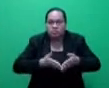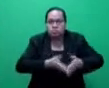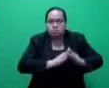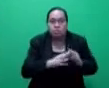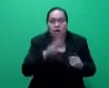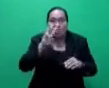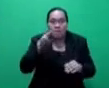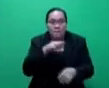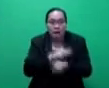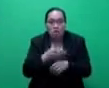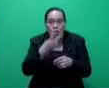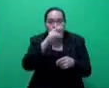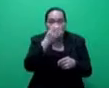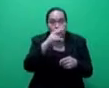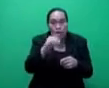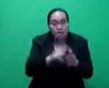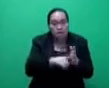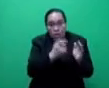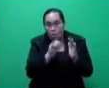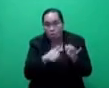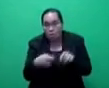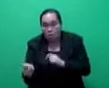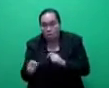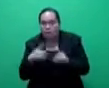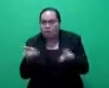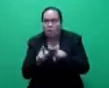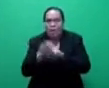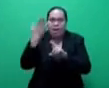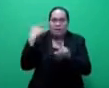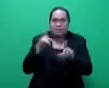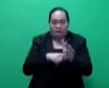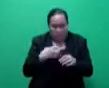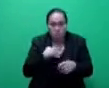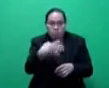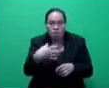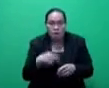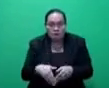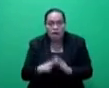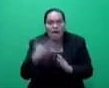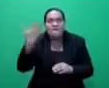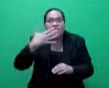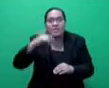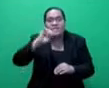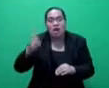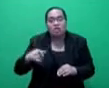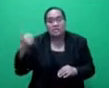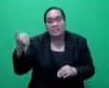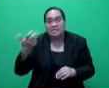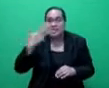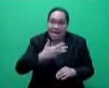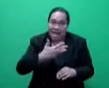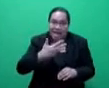3 months of 2020 than over the same period last year. There were a total of 15,069